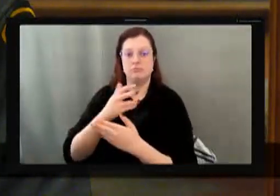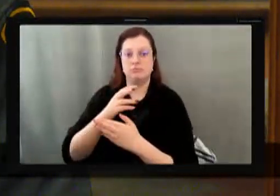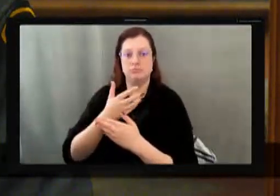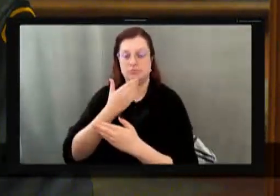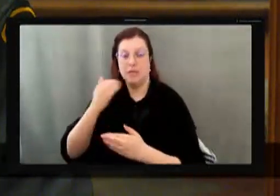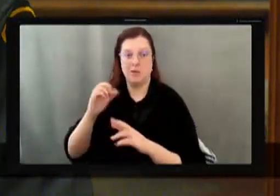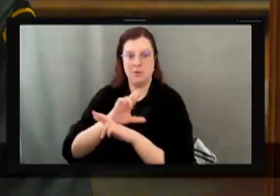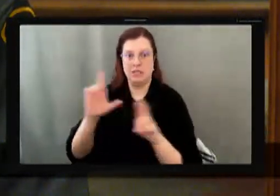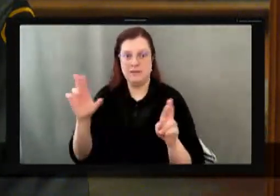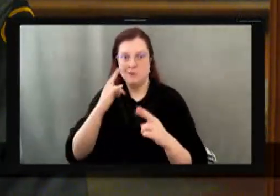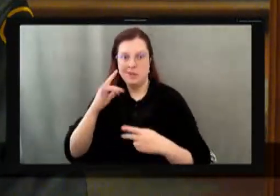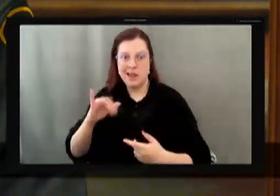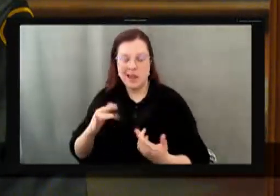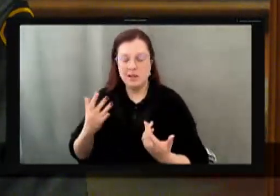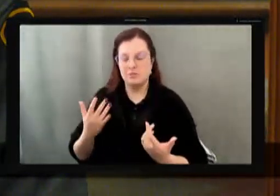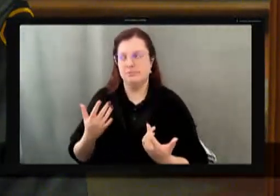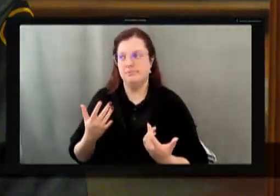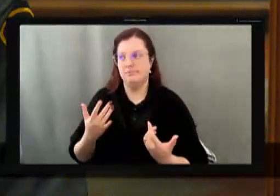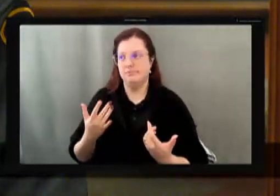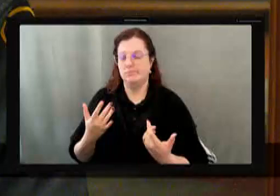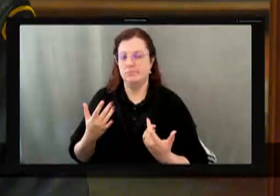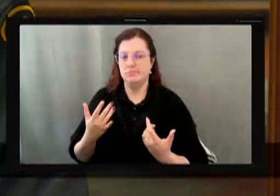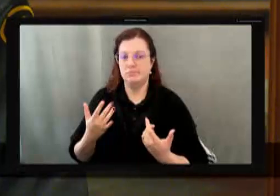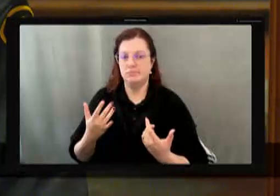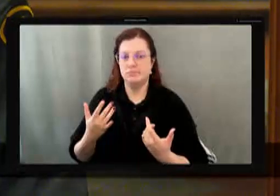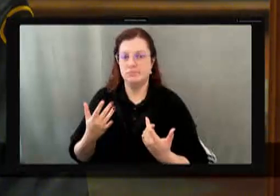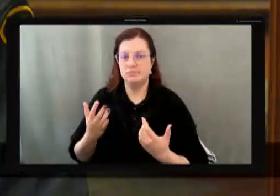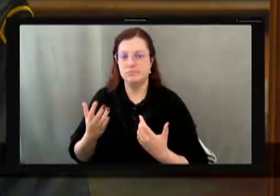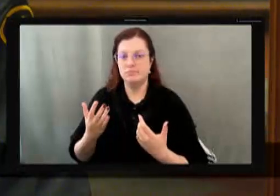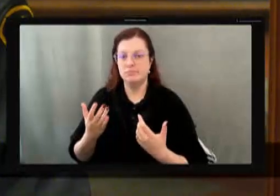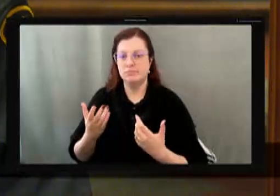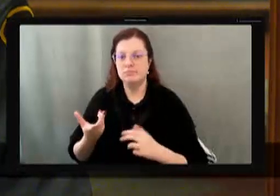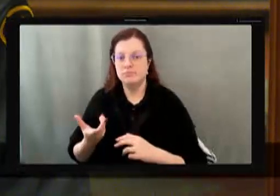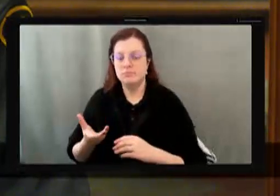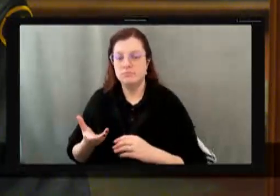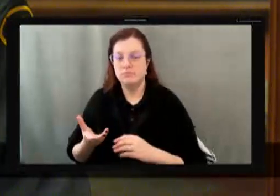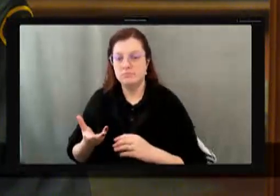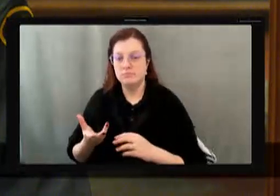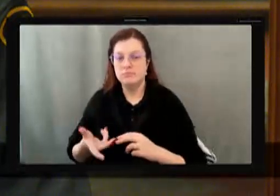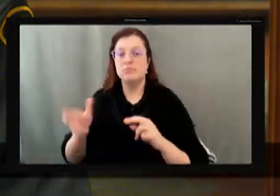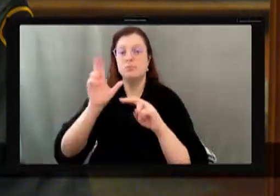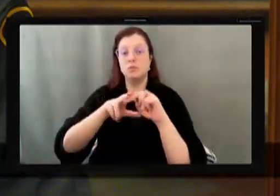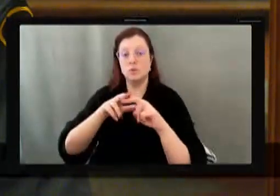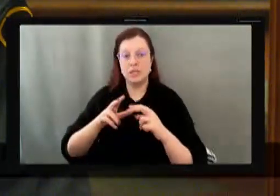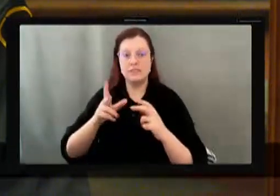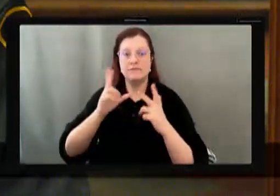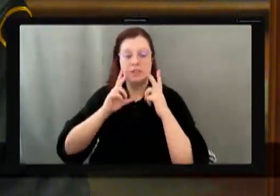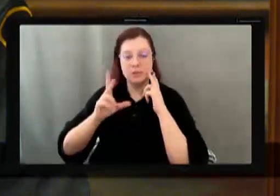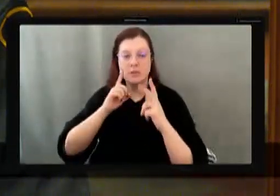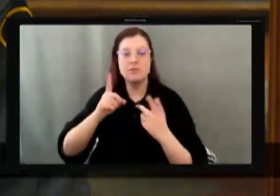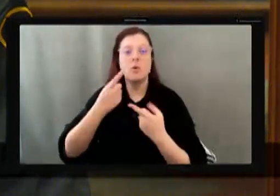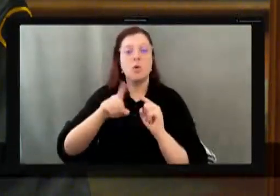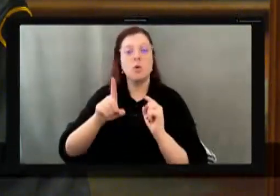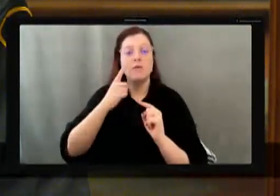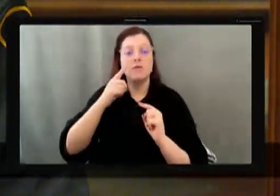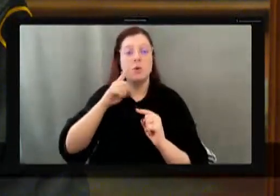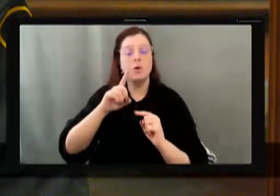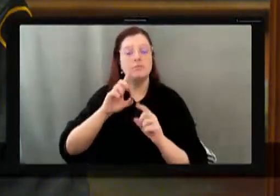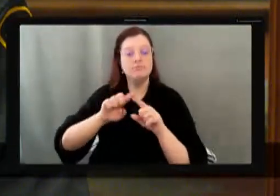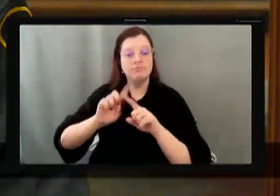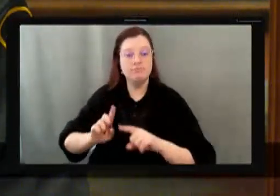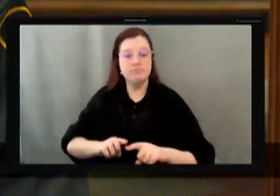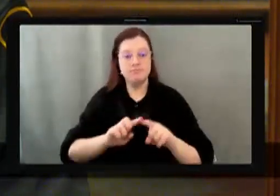We've stepped up our visibility at different job fairs and career fairs at universities and